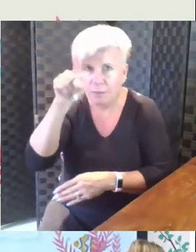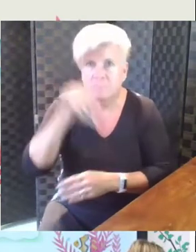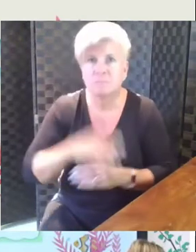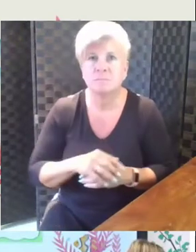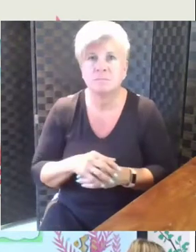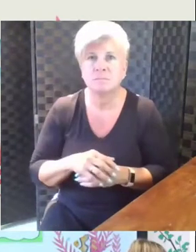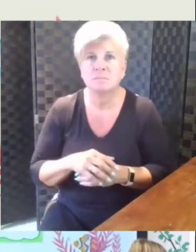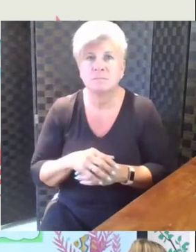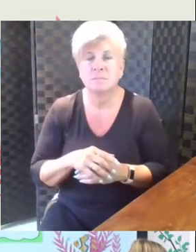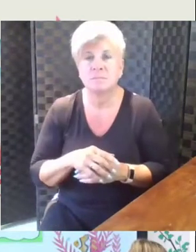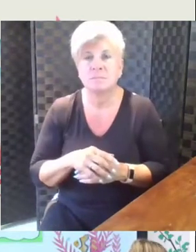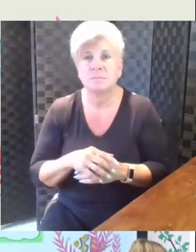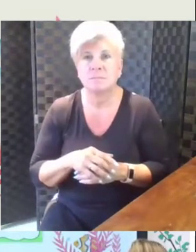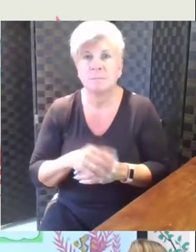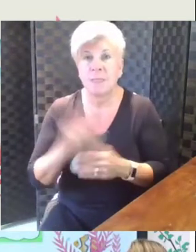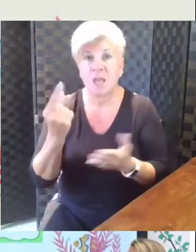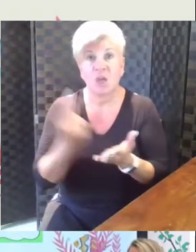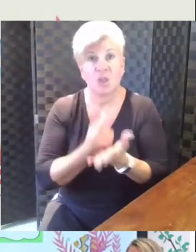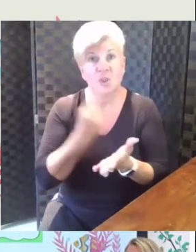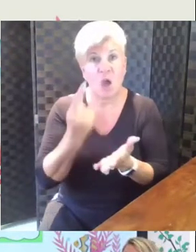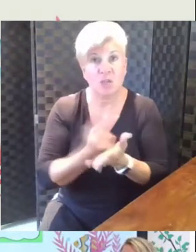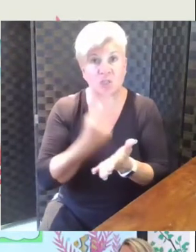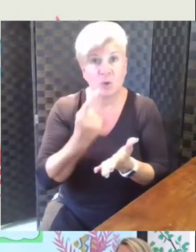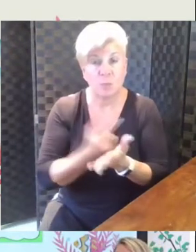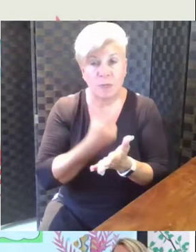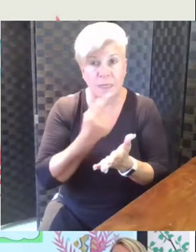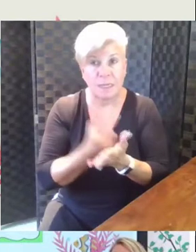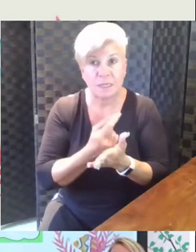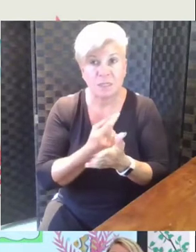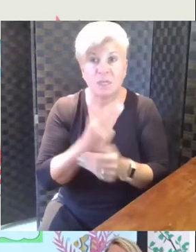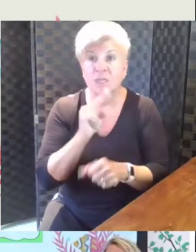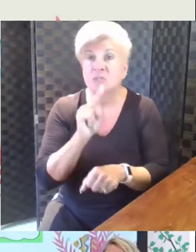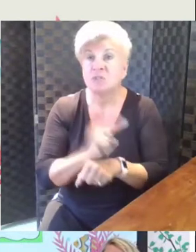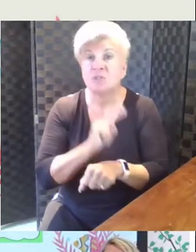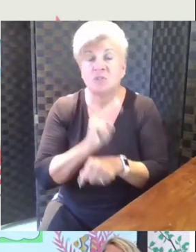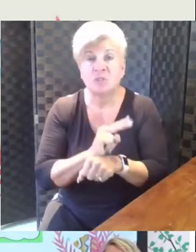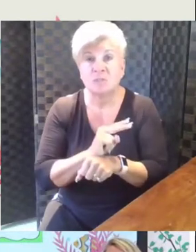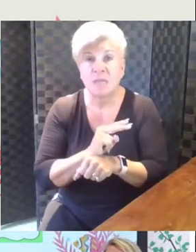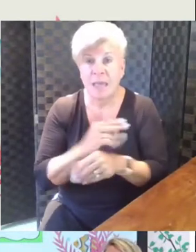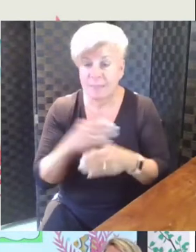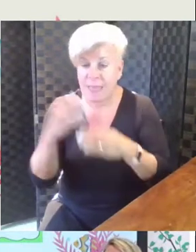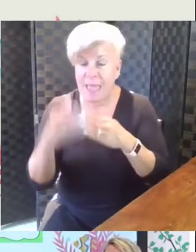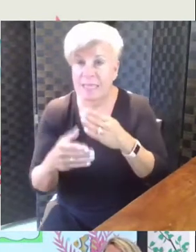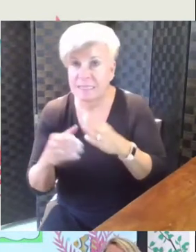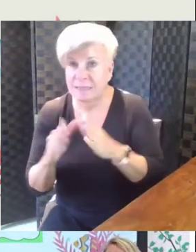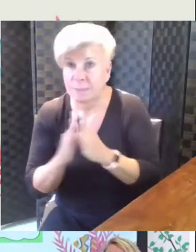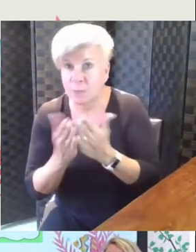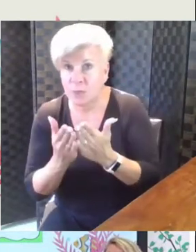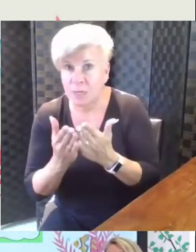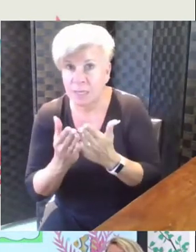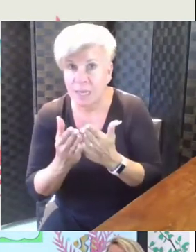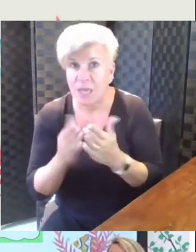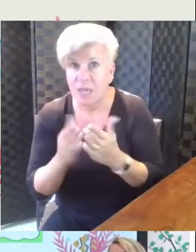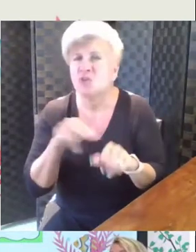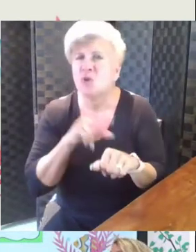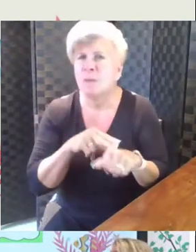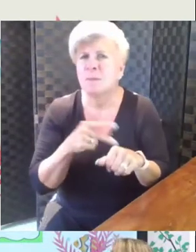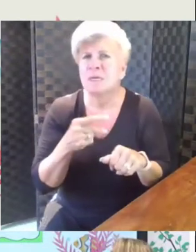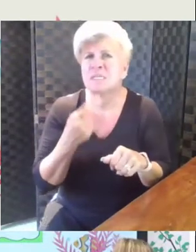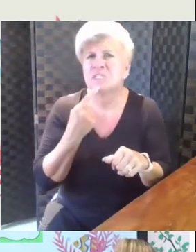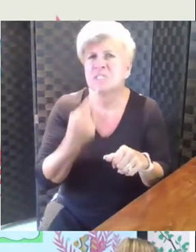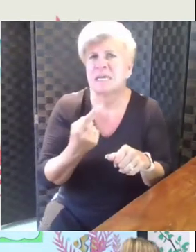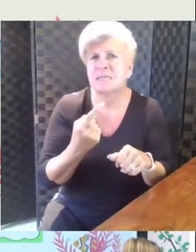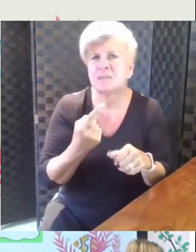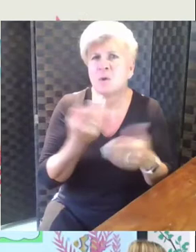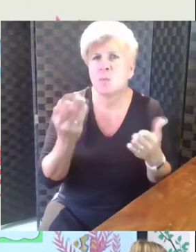graph. A glossary. Glossary is used at the end of a book, and it usually tells us